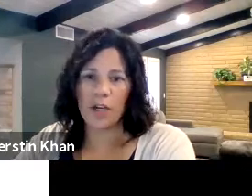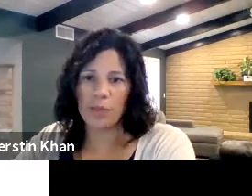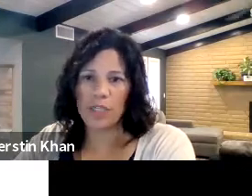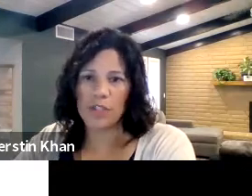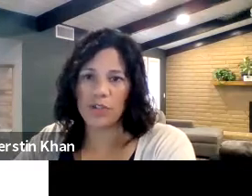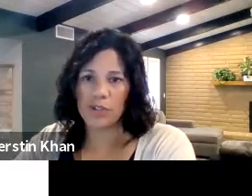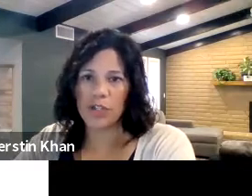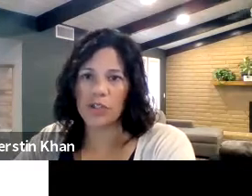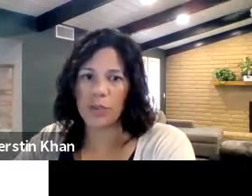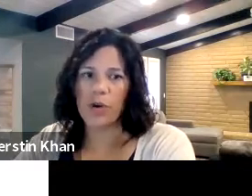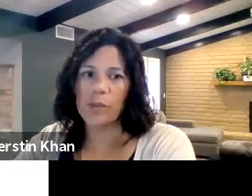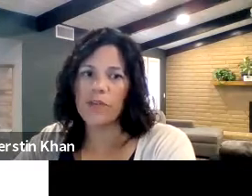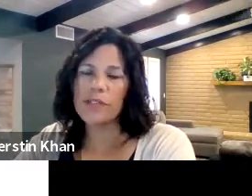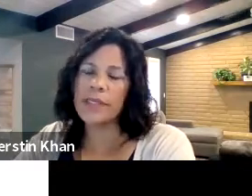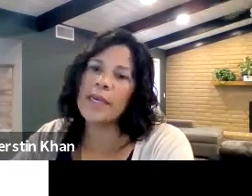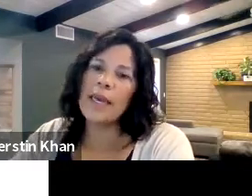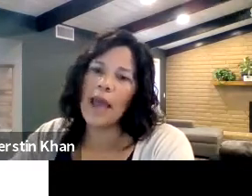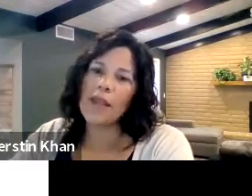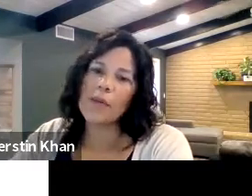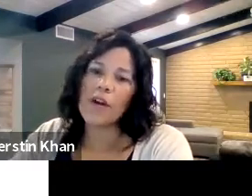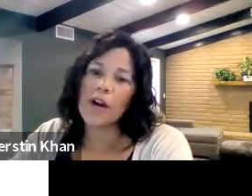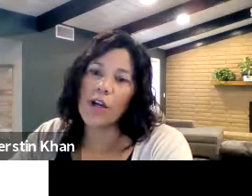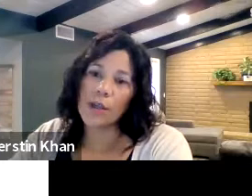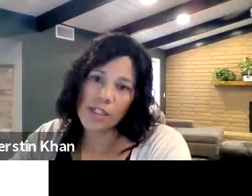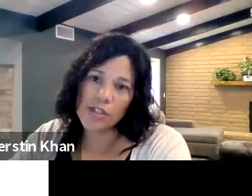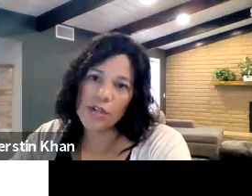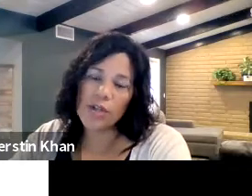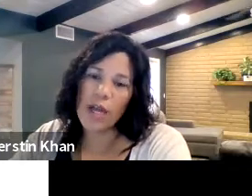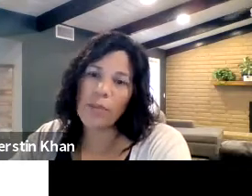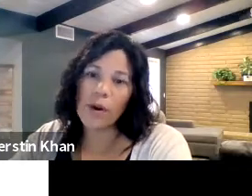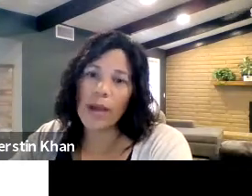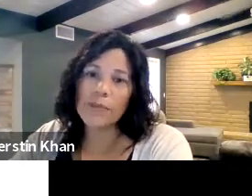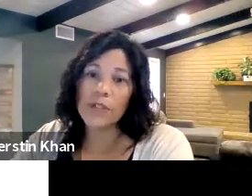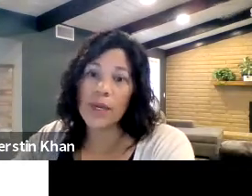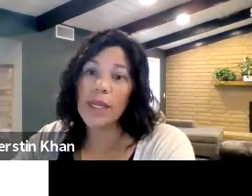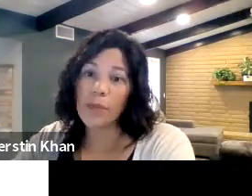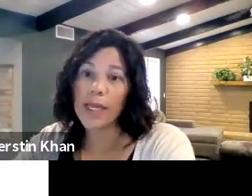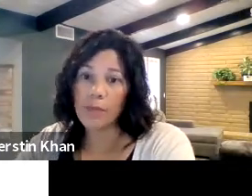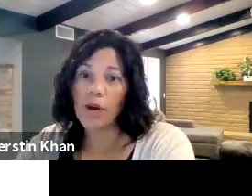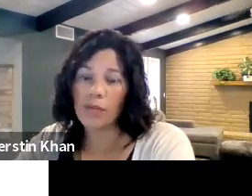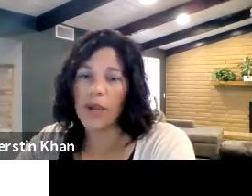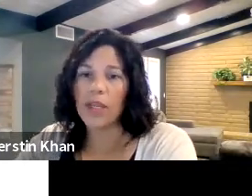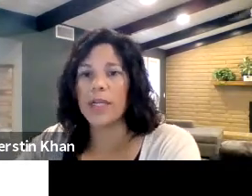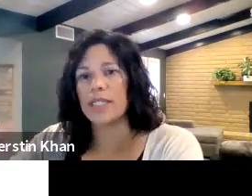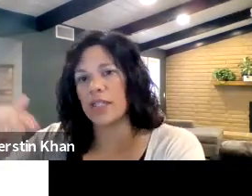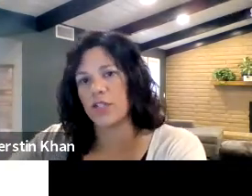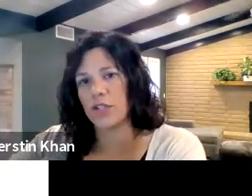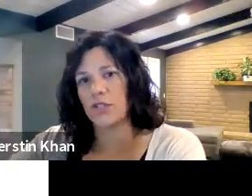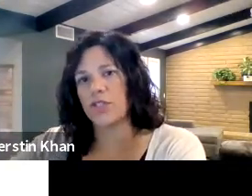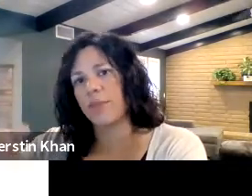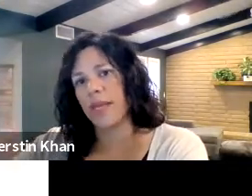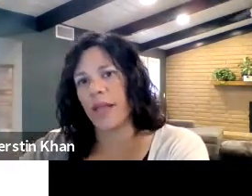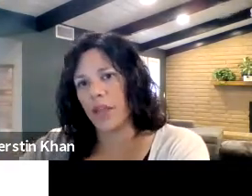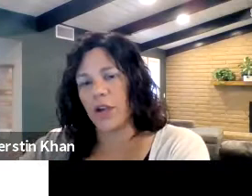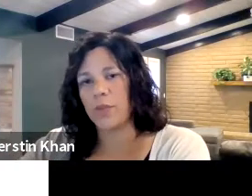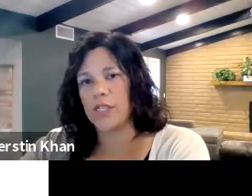the non-occupational instructional program reviews. And then we've got our occupational programs who end up writing both, right? You write to the